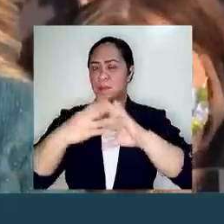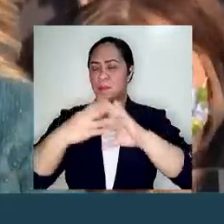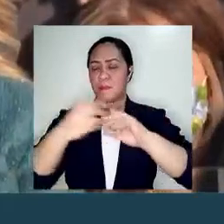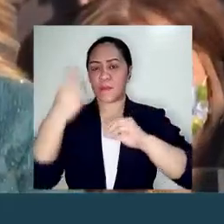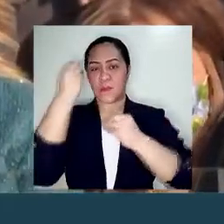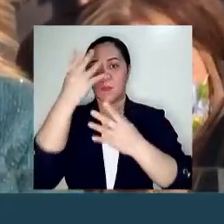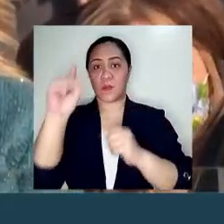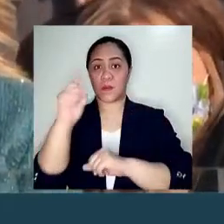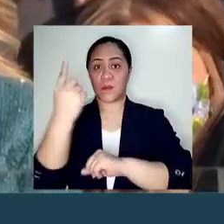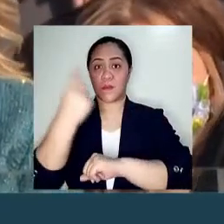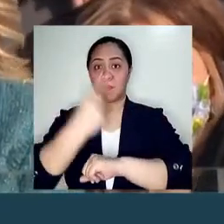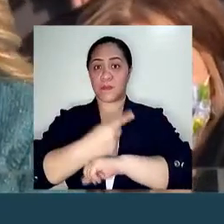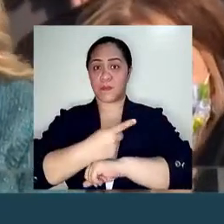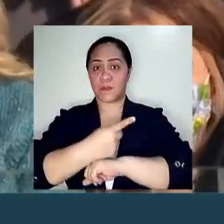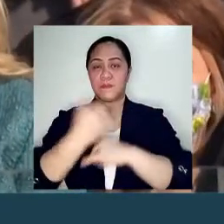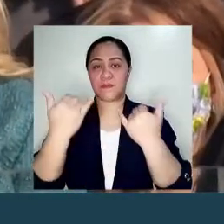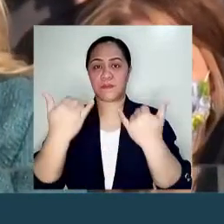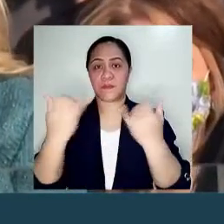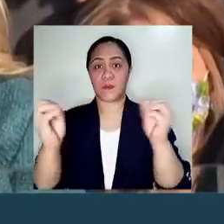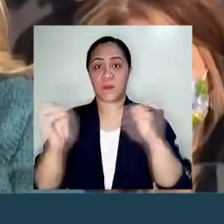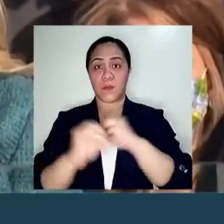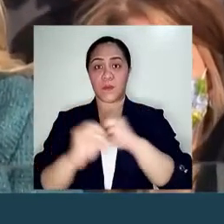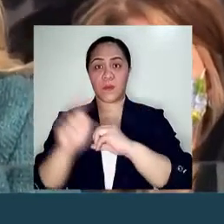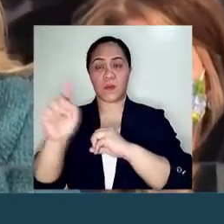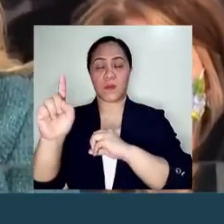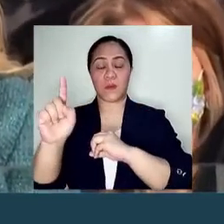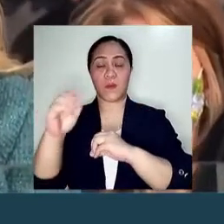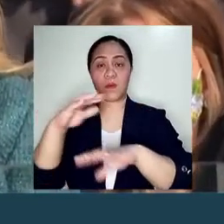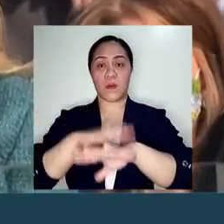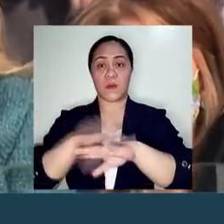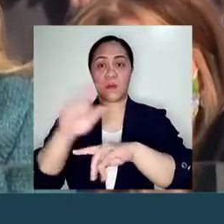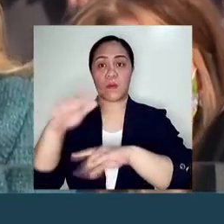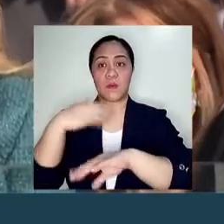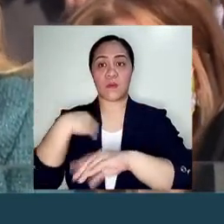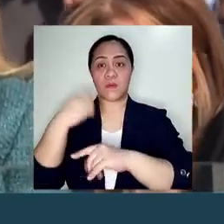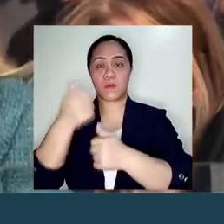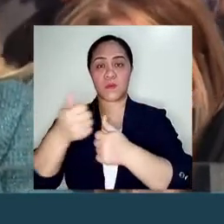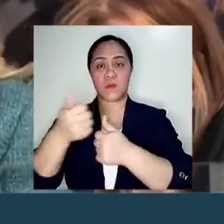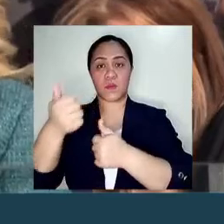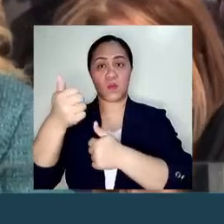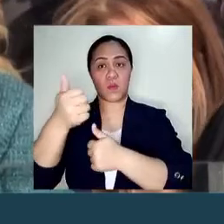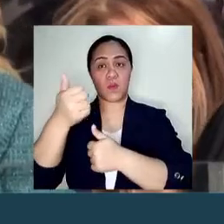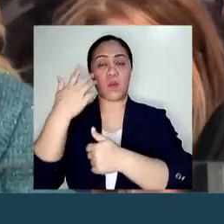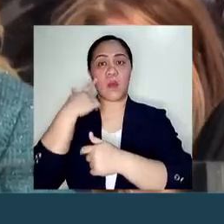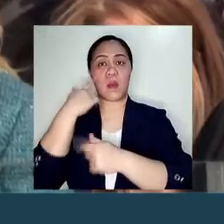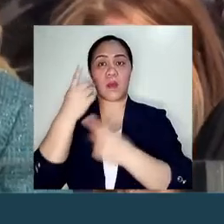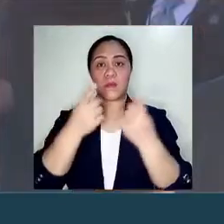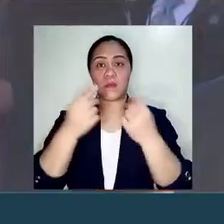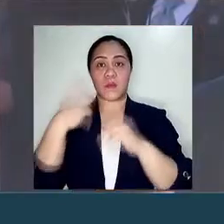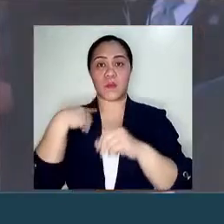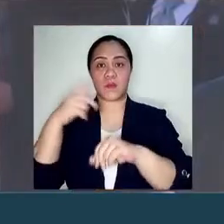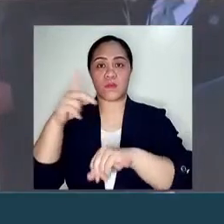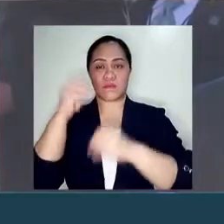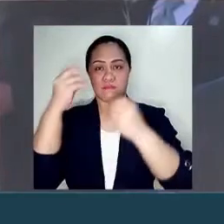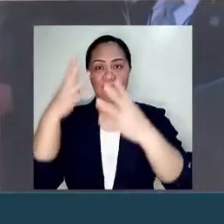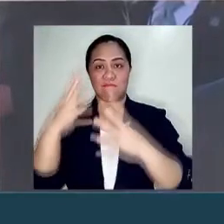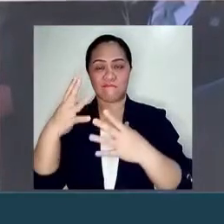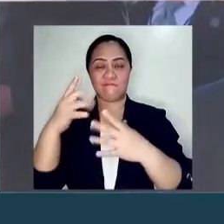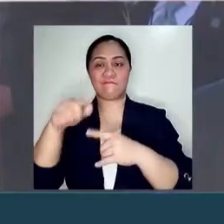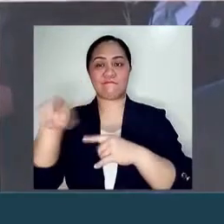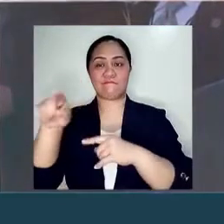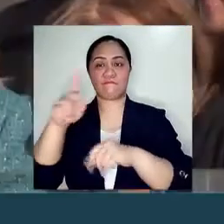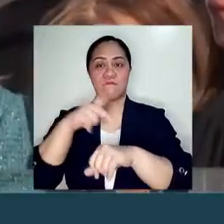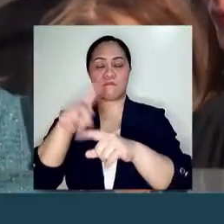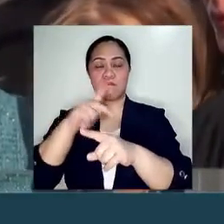office. We'll have the president of Strat-based ADR Institute, Tindo Manhit, and Professor Herman Joseph Kraft of the Department of Political Science